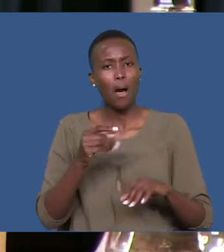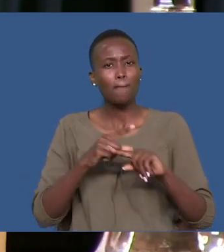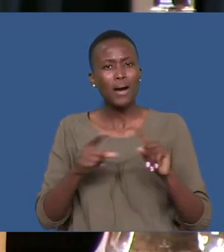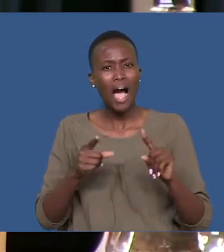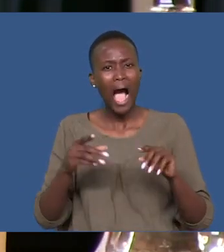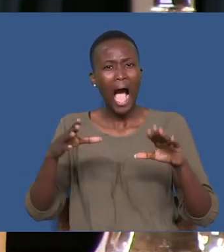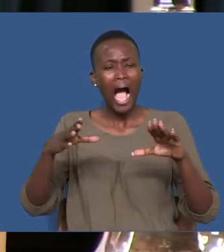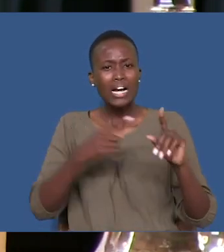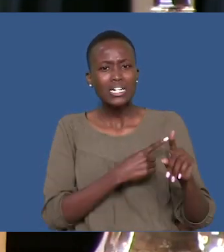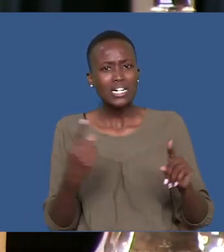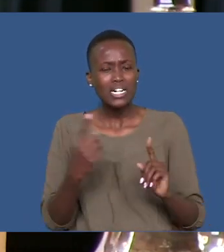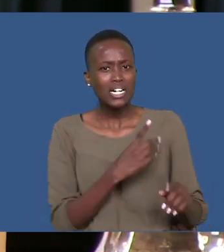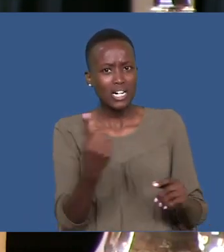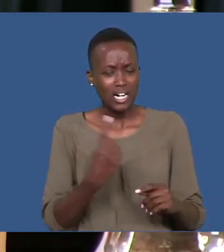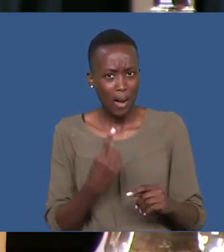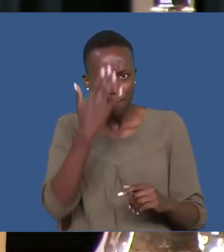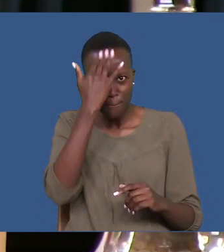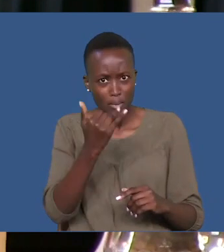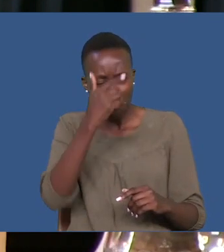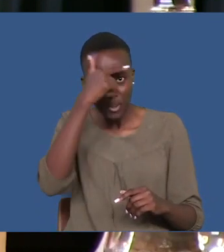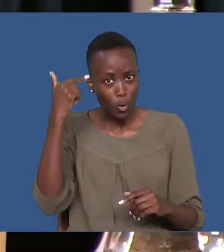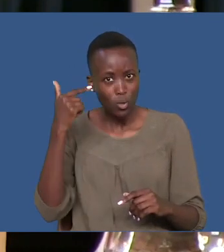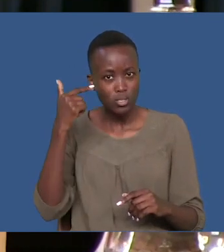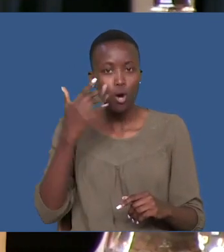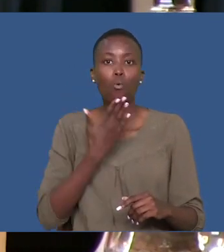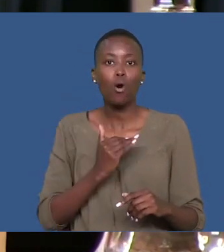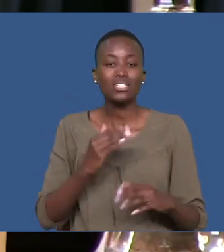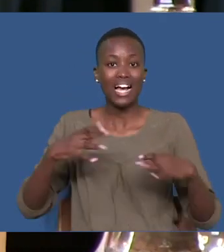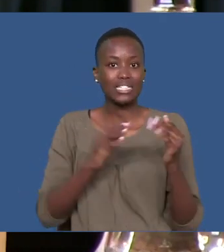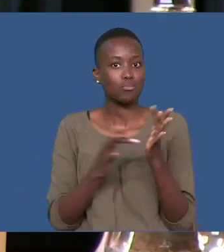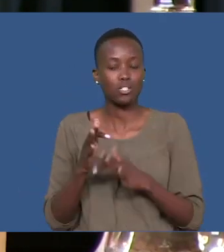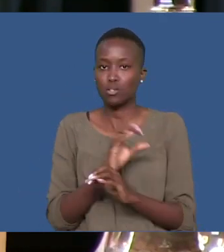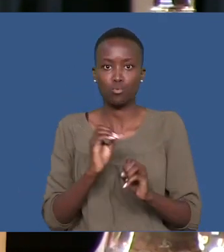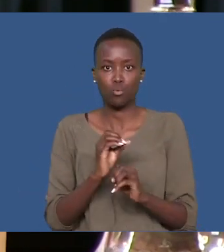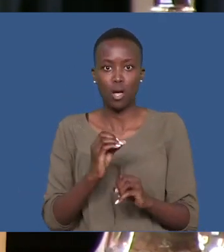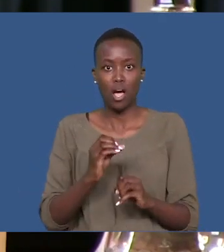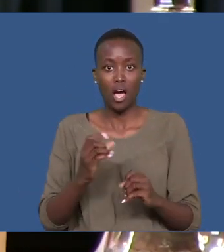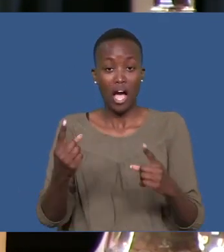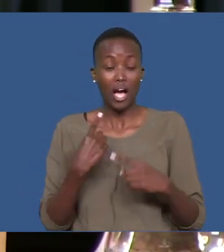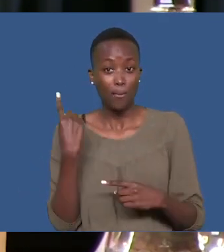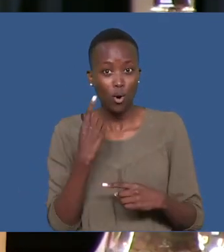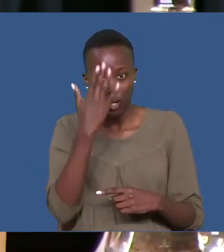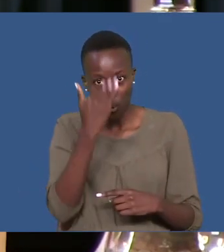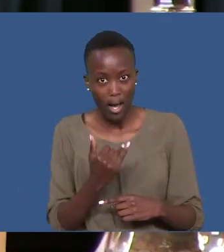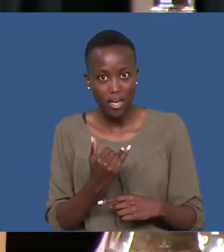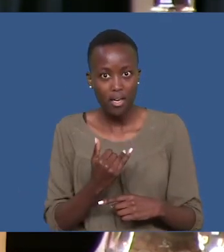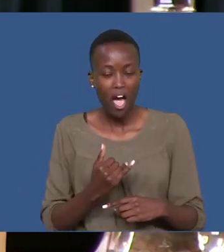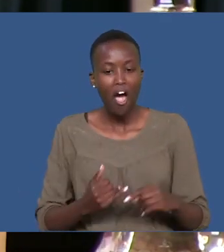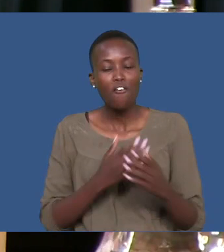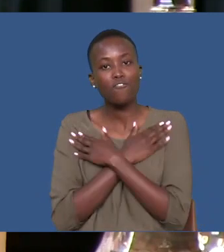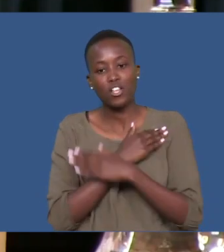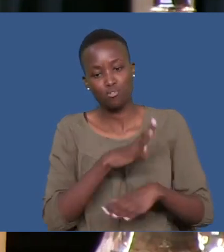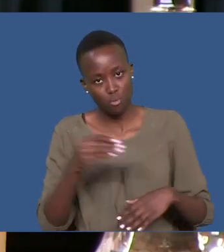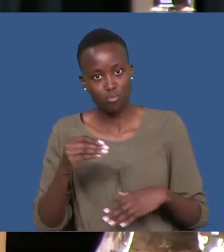When you are ministering to the young people, you need to be sensitive to the things that they go through. One of the things that you'll come to